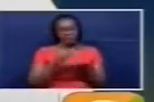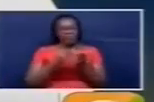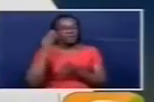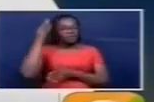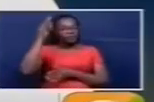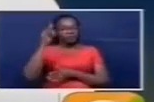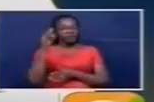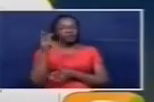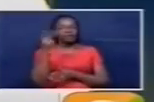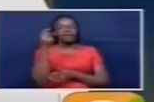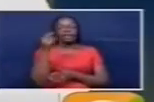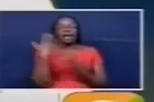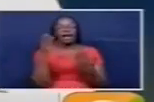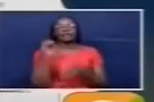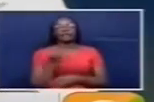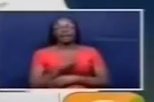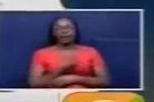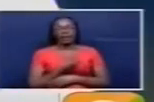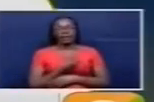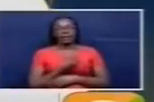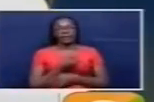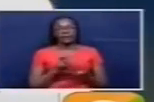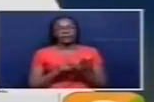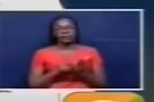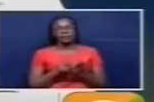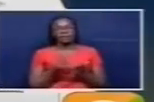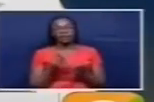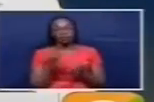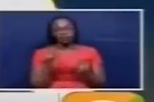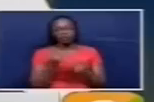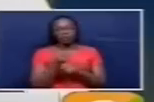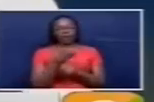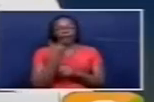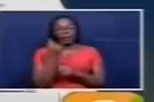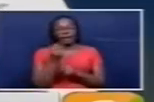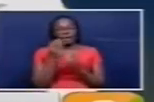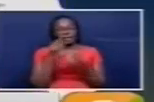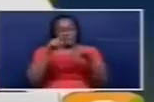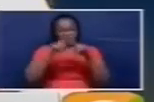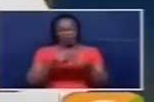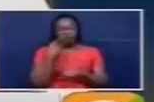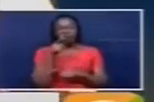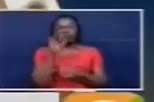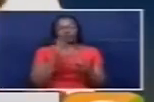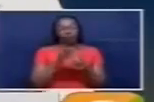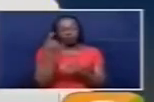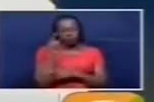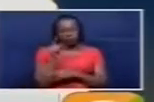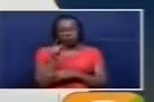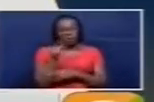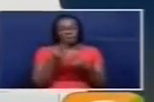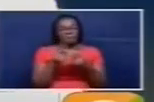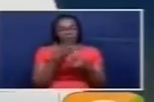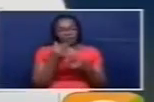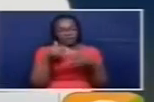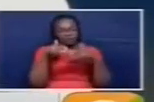hands, and you can make or break it, depending on who you vote for. So as you go for the party euphoria or personality following, ask